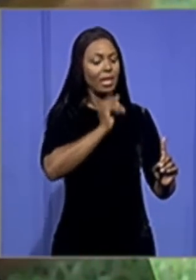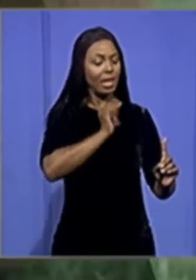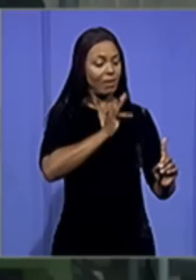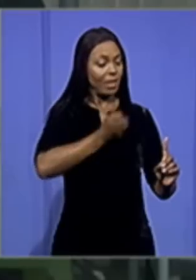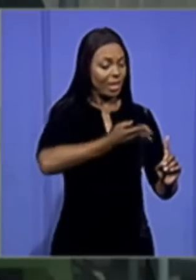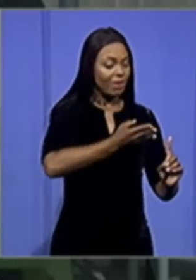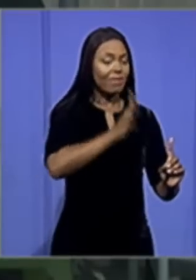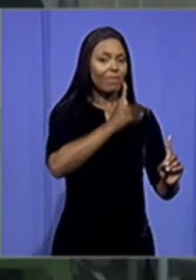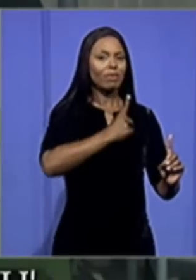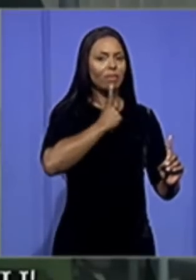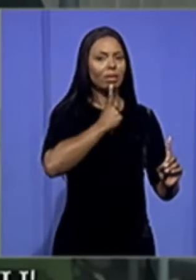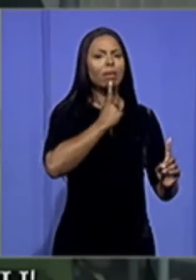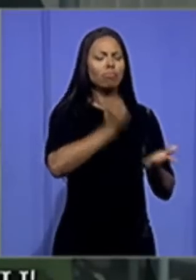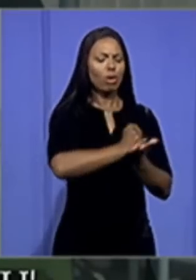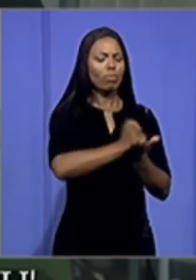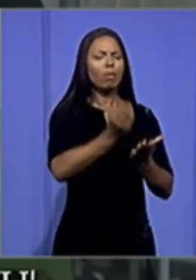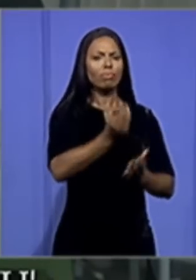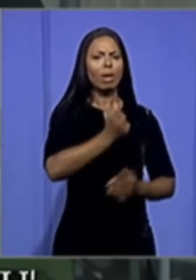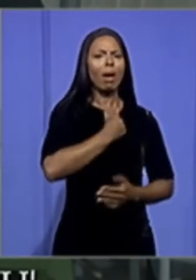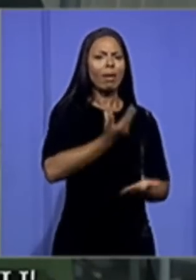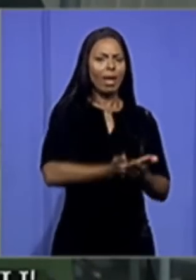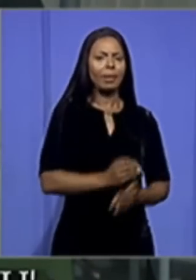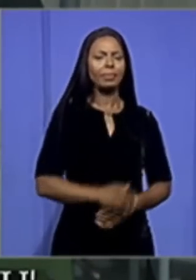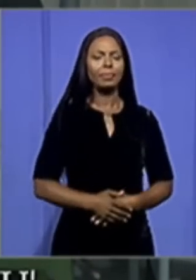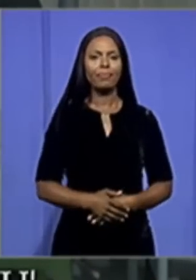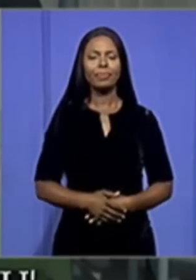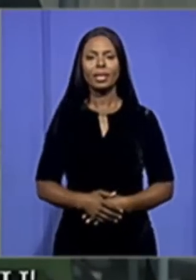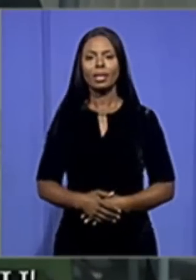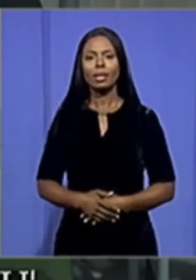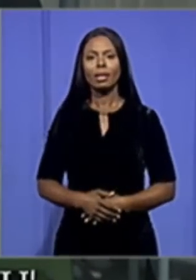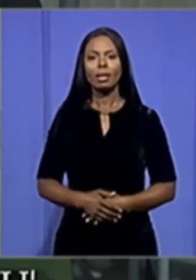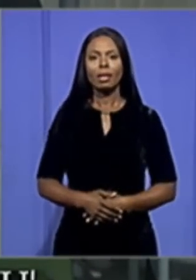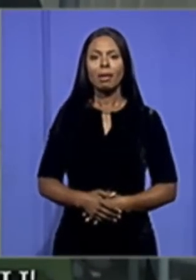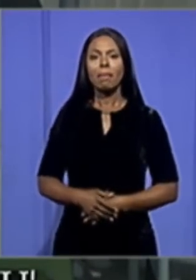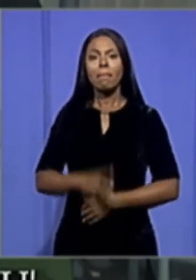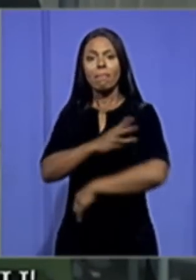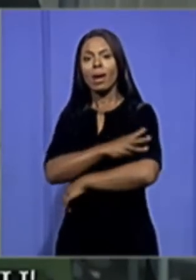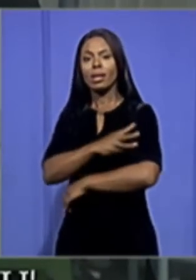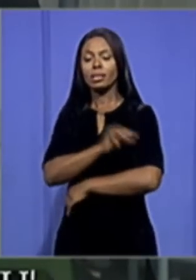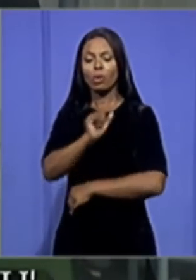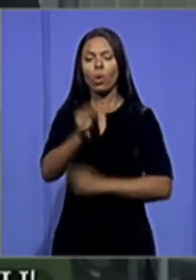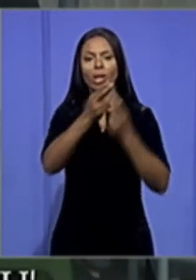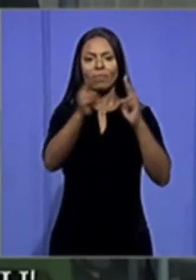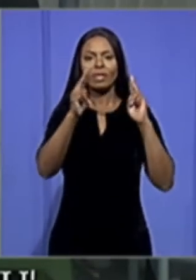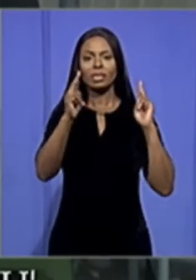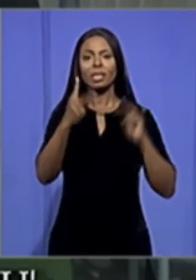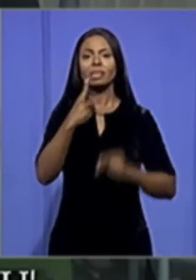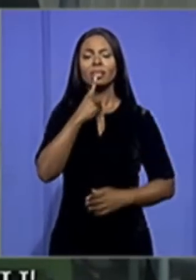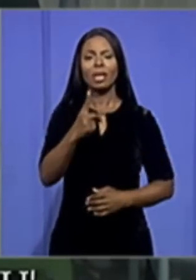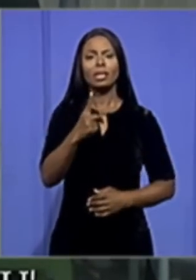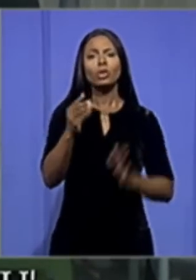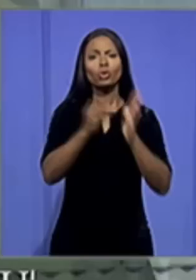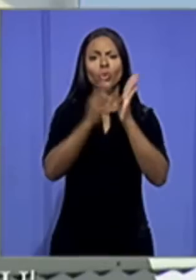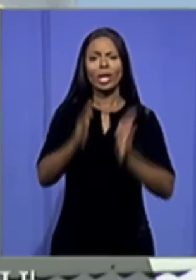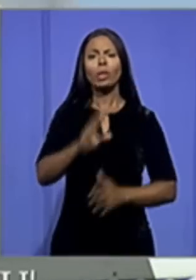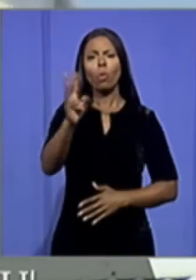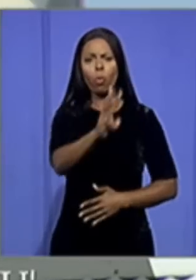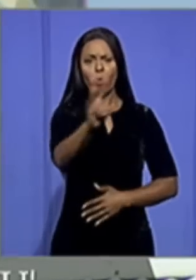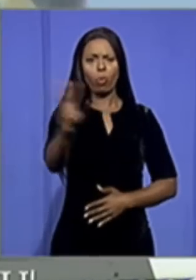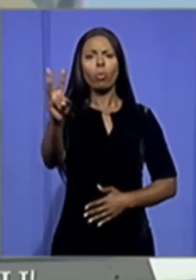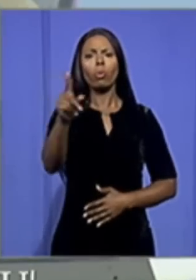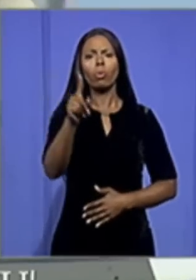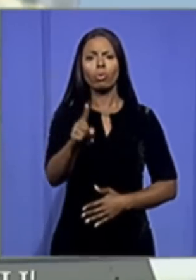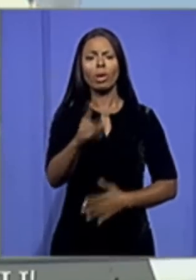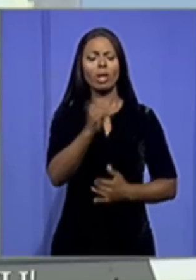morago. Batsamaisi ba yunibesithi ba tsibusa baithuti gore ba ele tlhoko gore ba seka ba tsiediwa ka